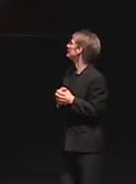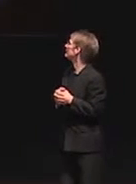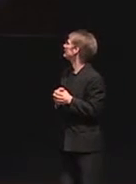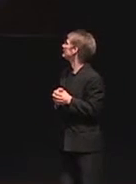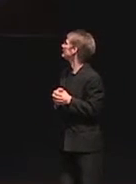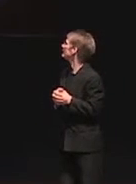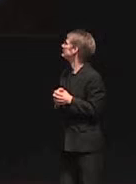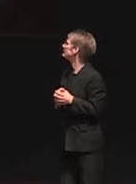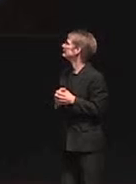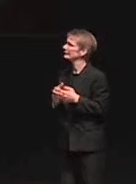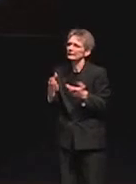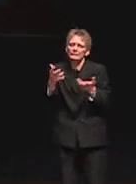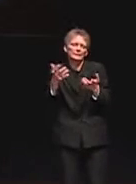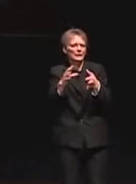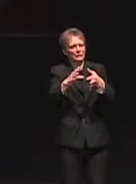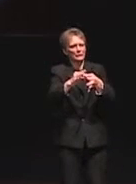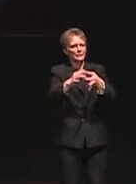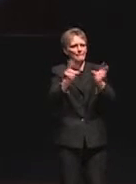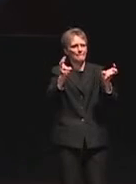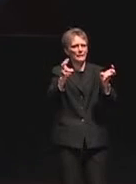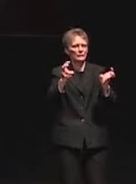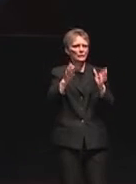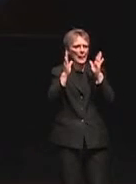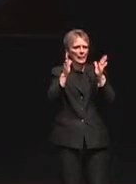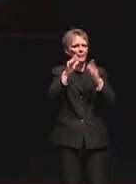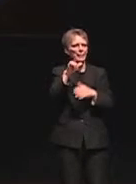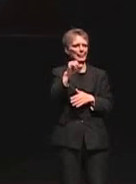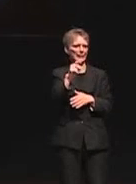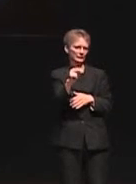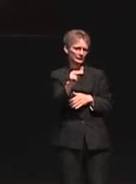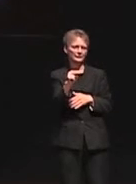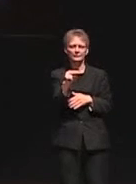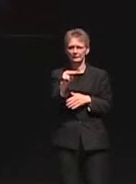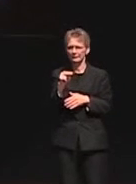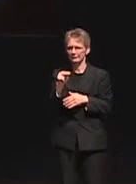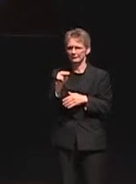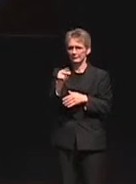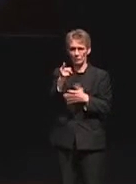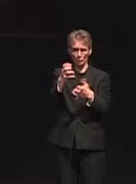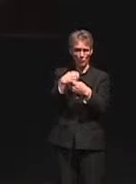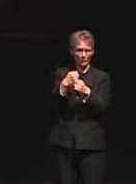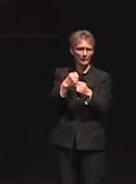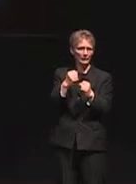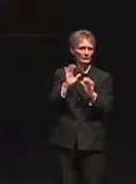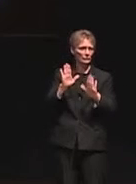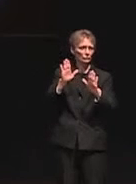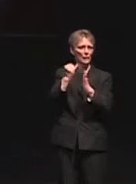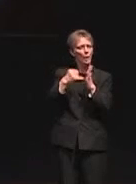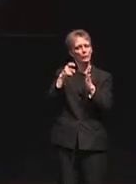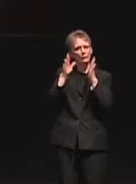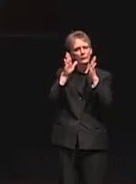Listen, okay? If you want to make great art, you have to listen to people too, all right? That's a CD, a